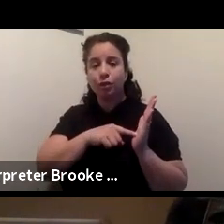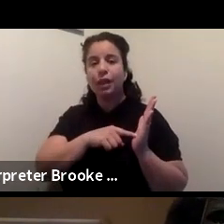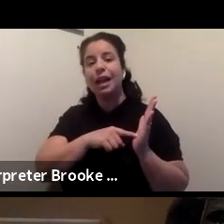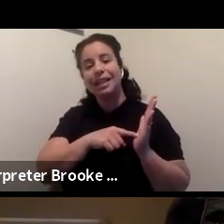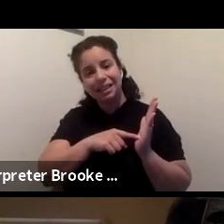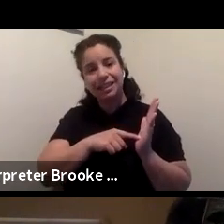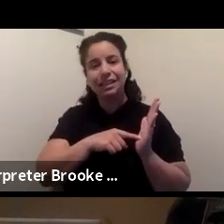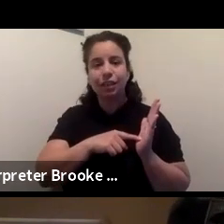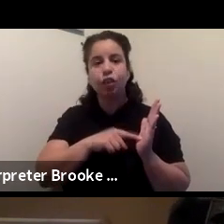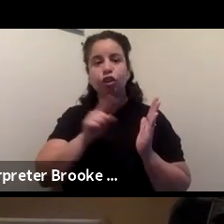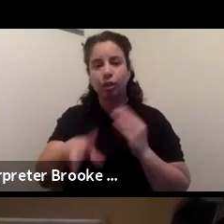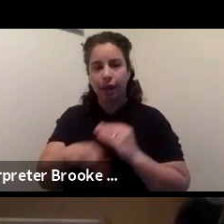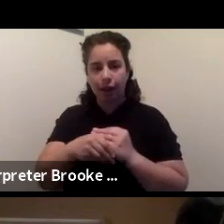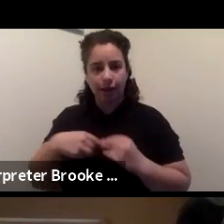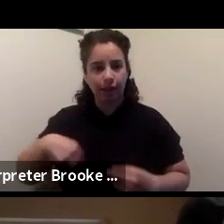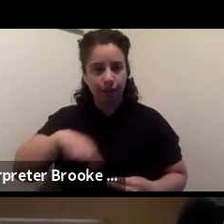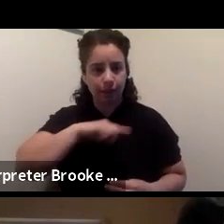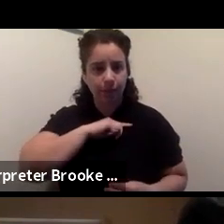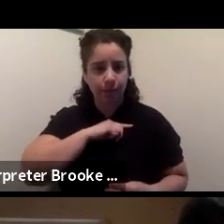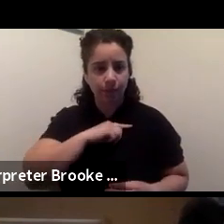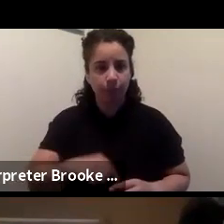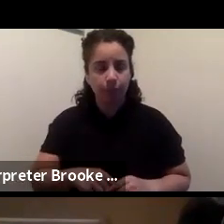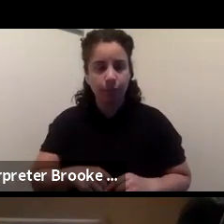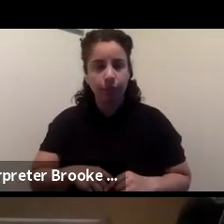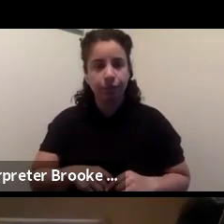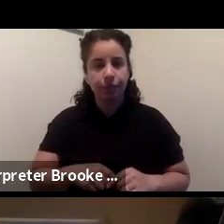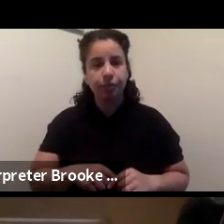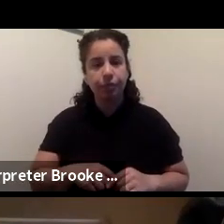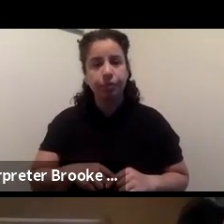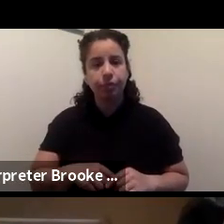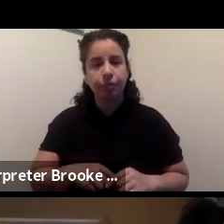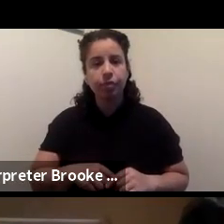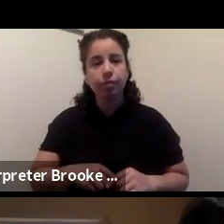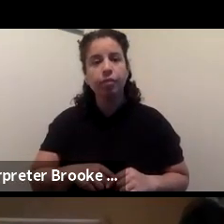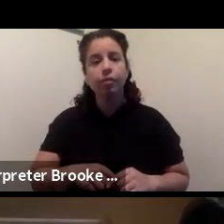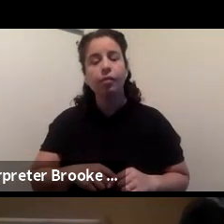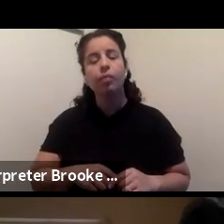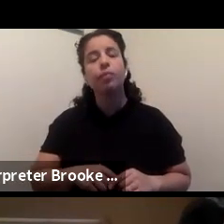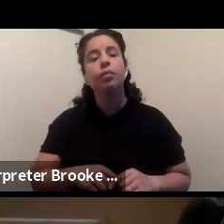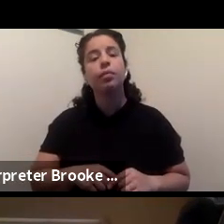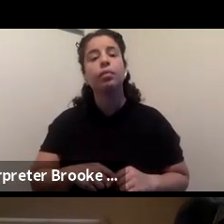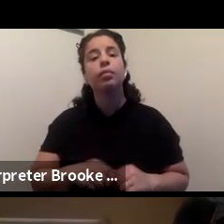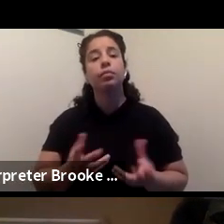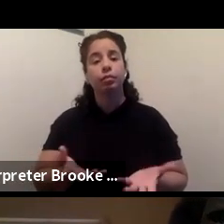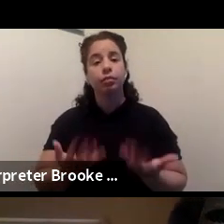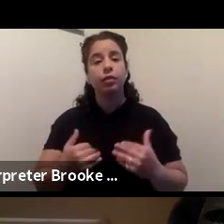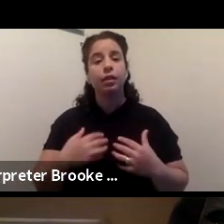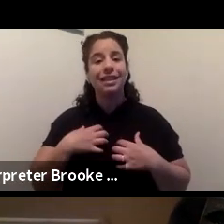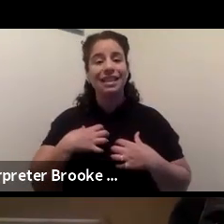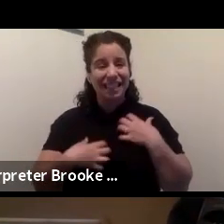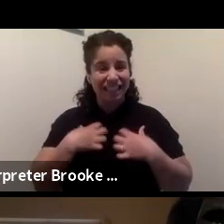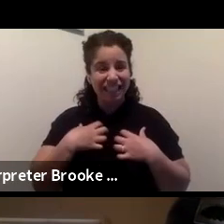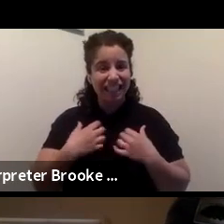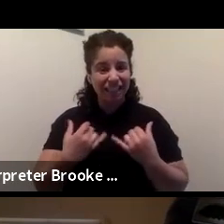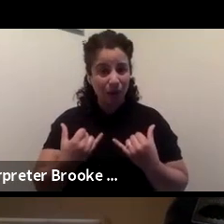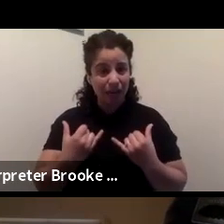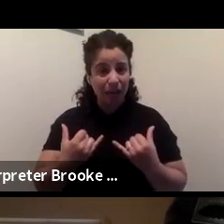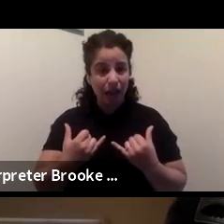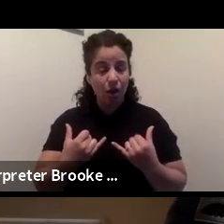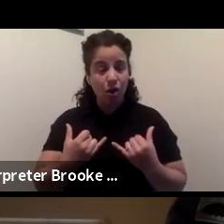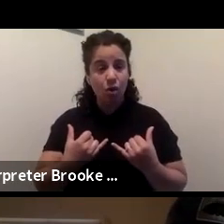So what's unsettling right now for me is I'm